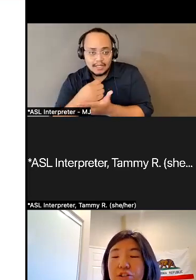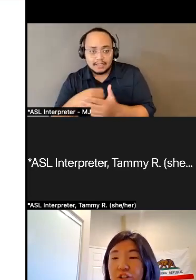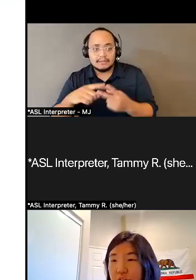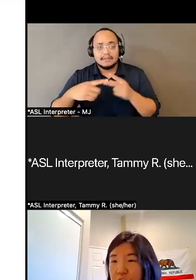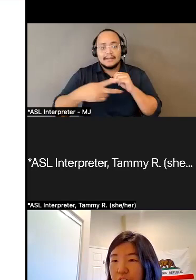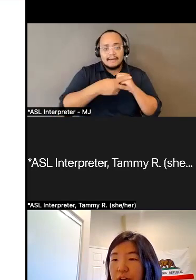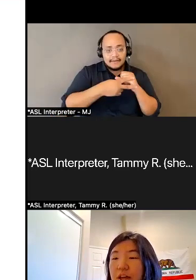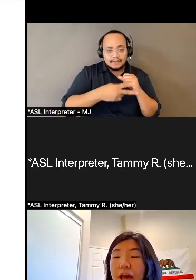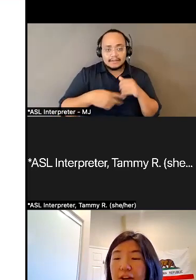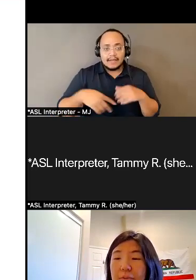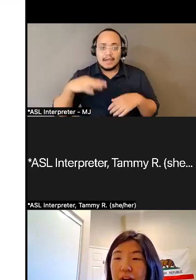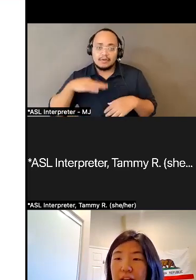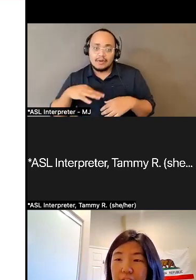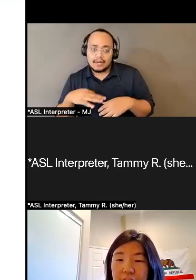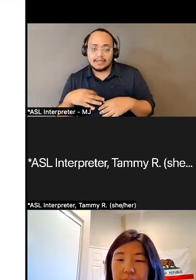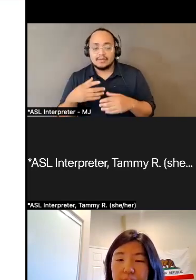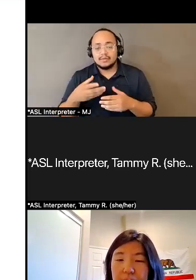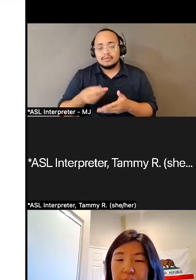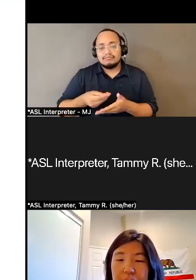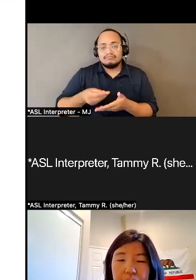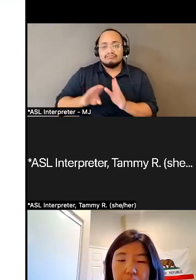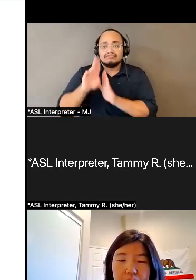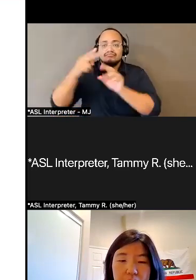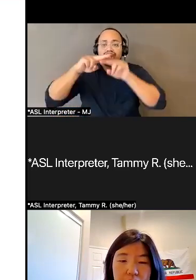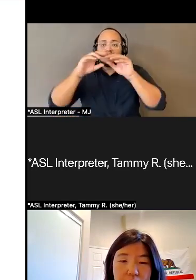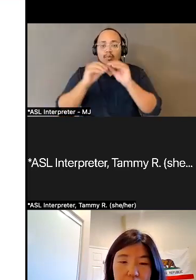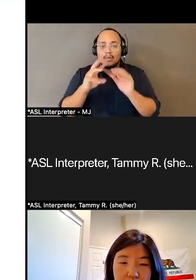individual, intergenerational, and community healing.